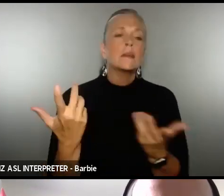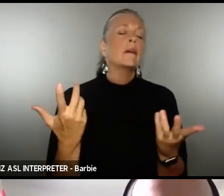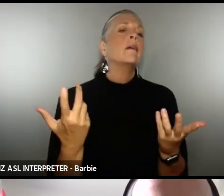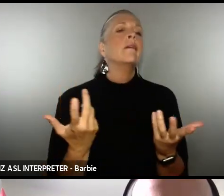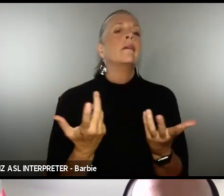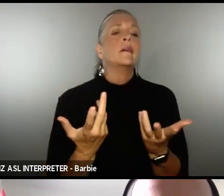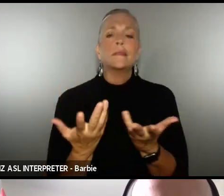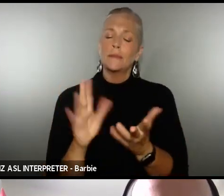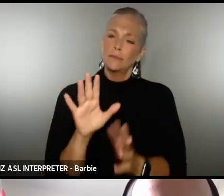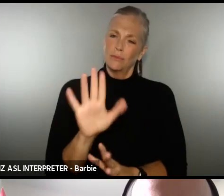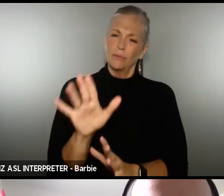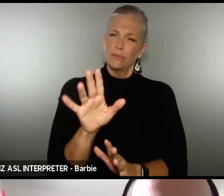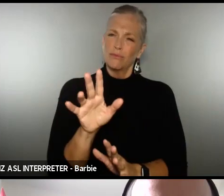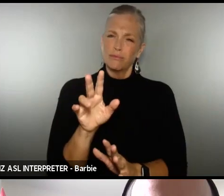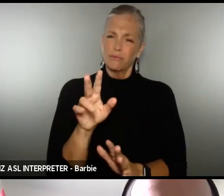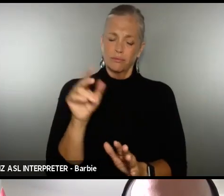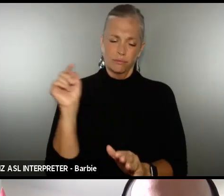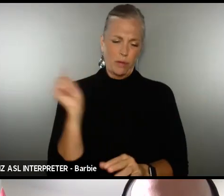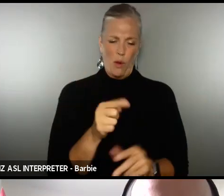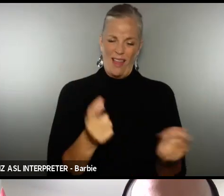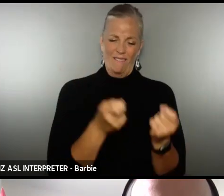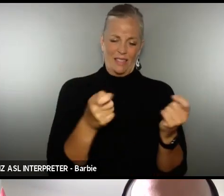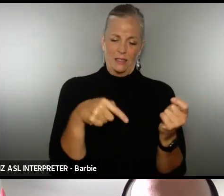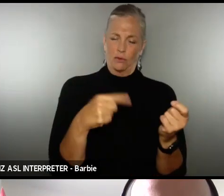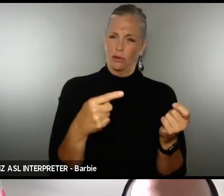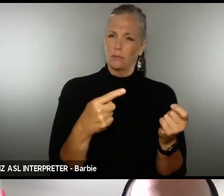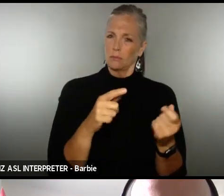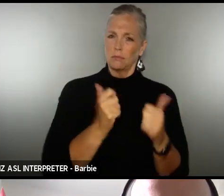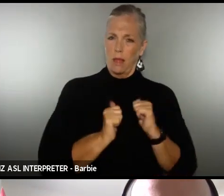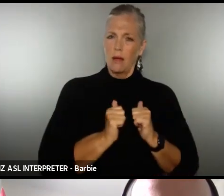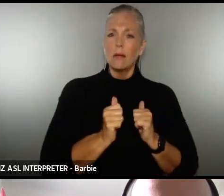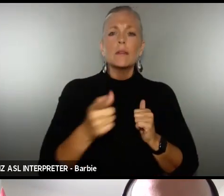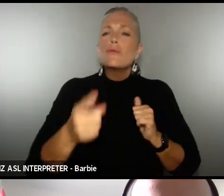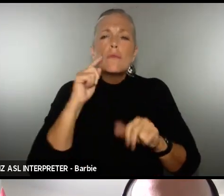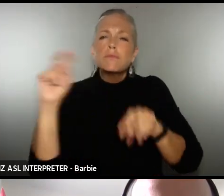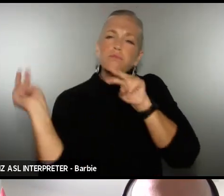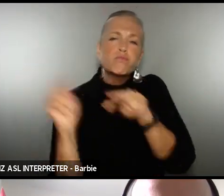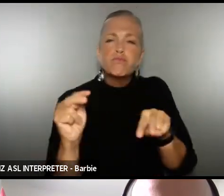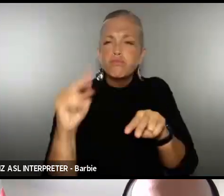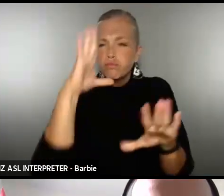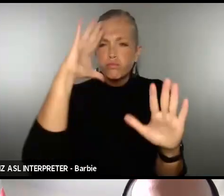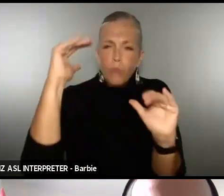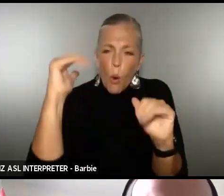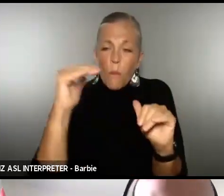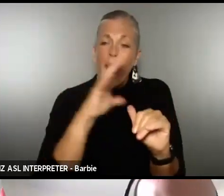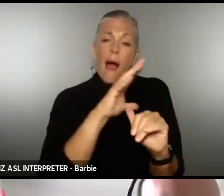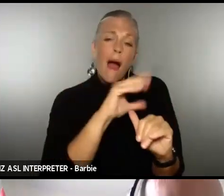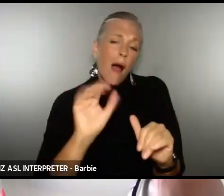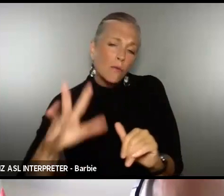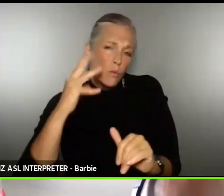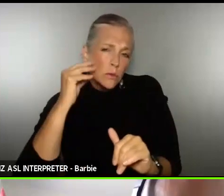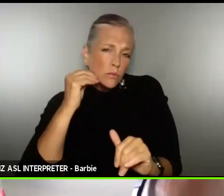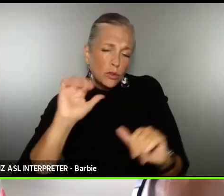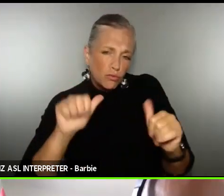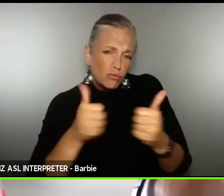What are your hopes for the future of this festival? And like, what were the challenges and opportunities this time around?